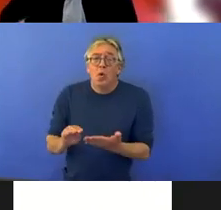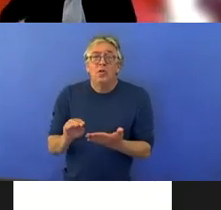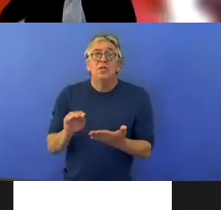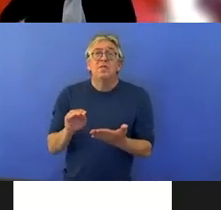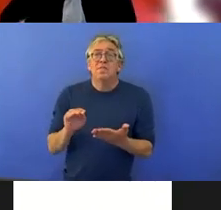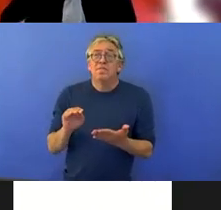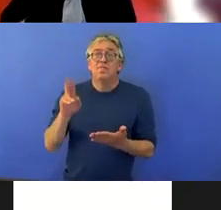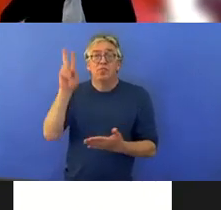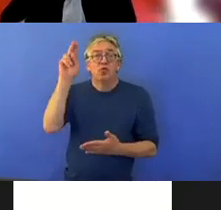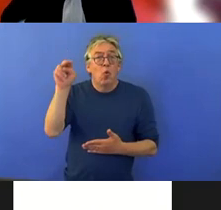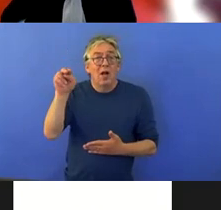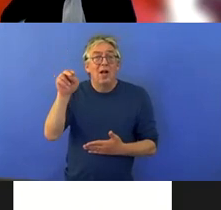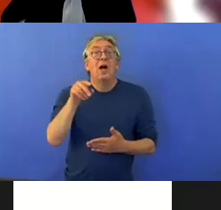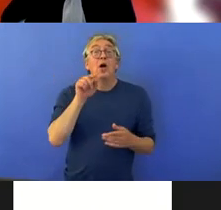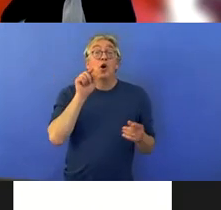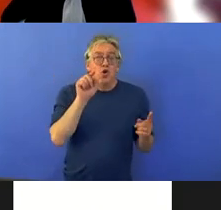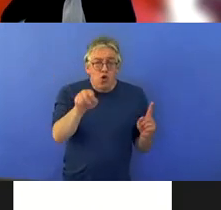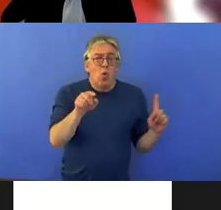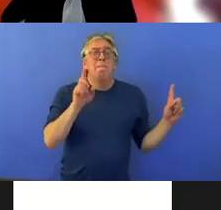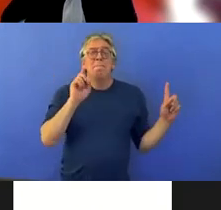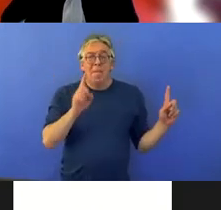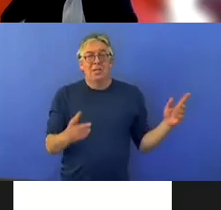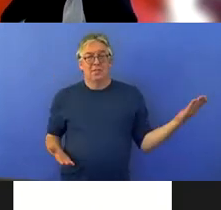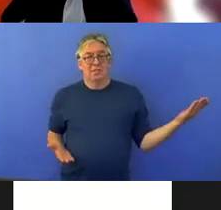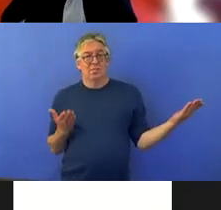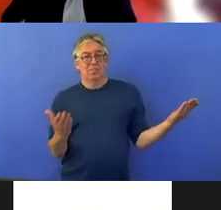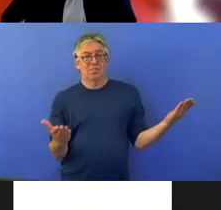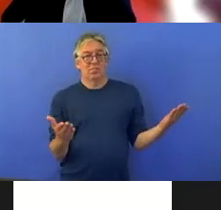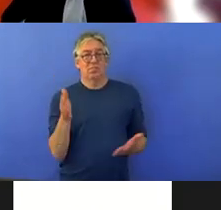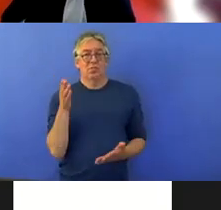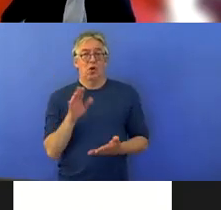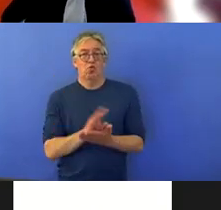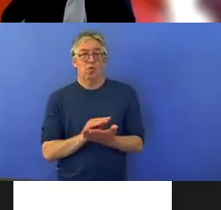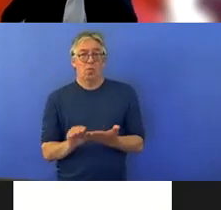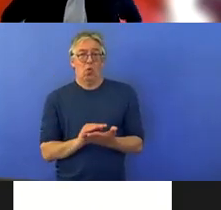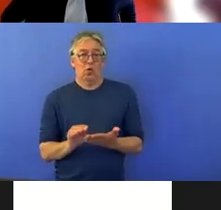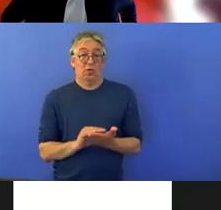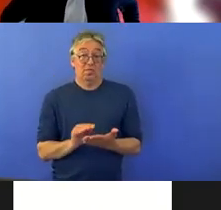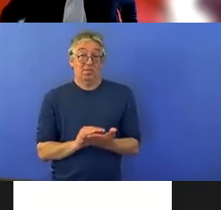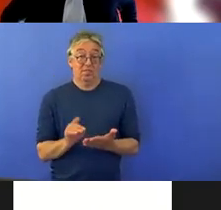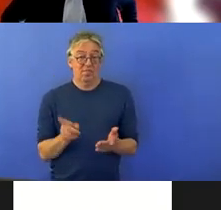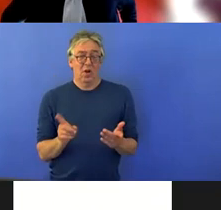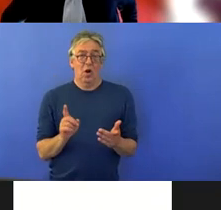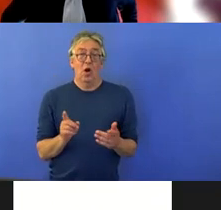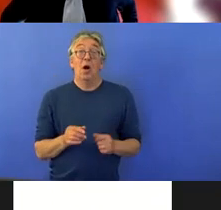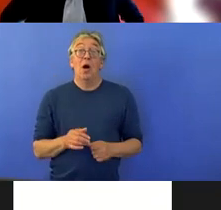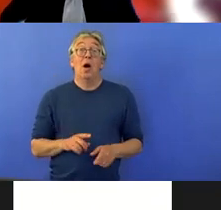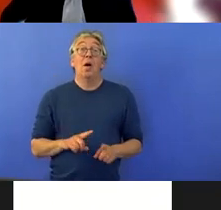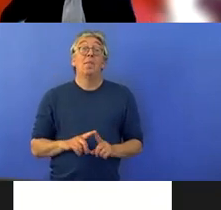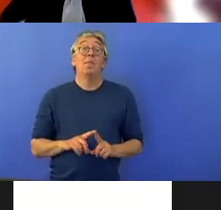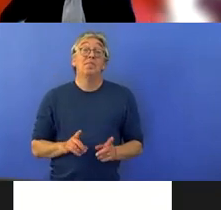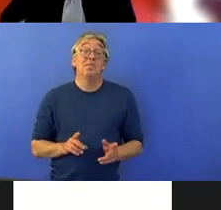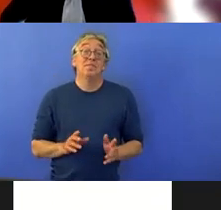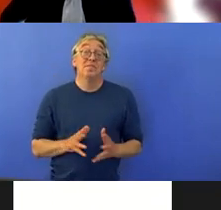you can be collecting so that when the shadow report goes in, you are prepared. But at the end of the day,